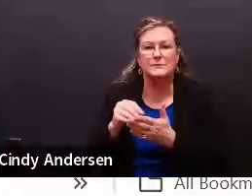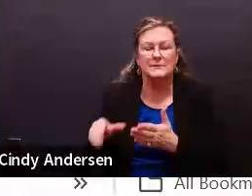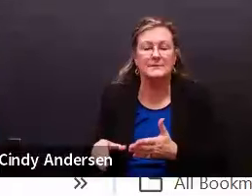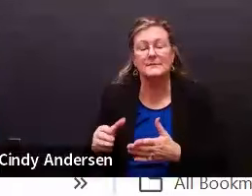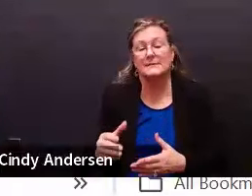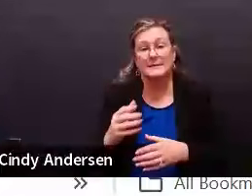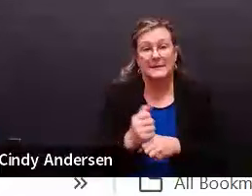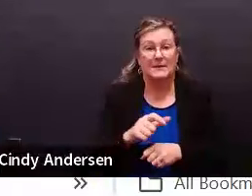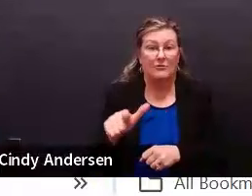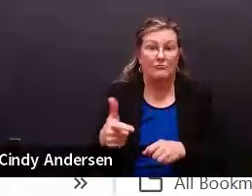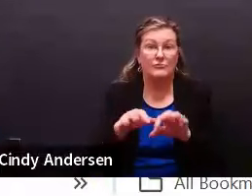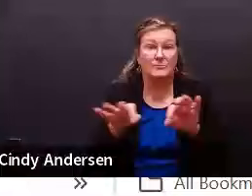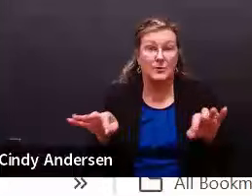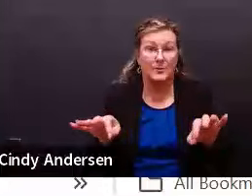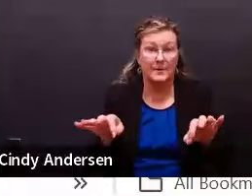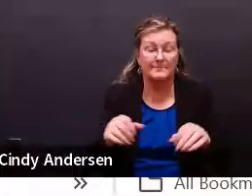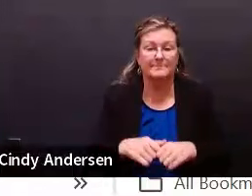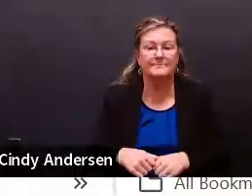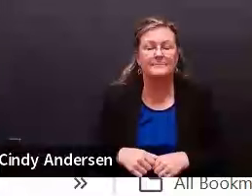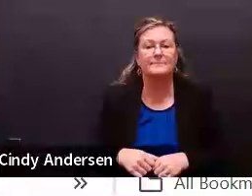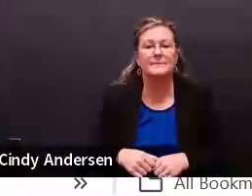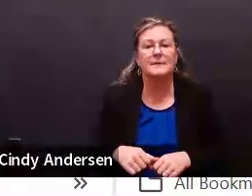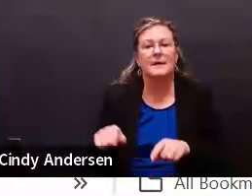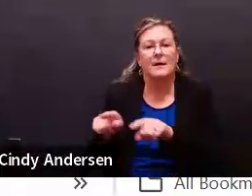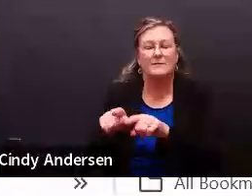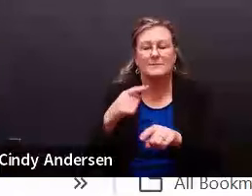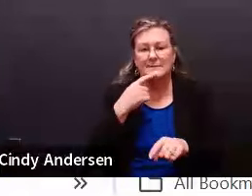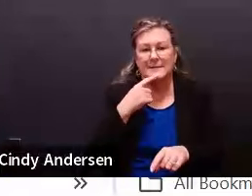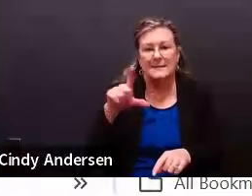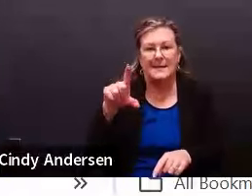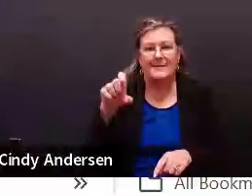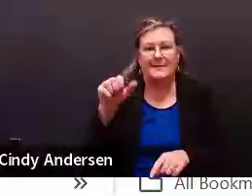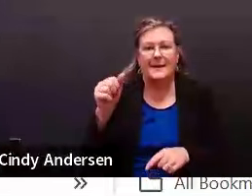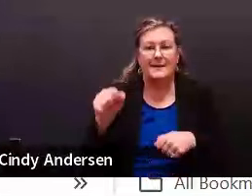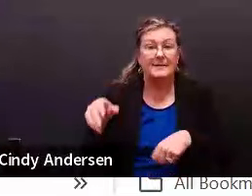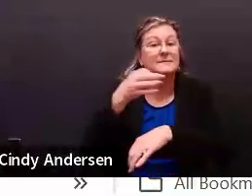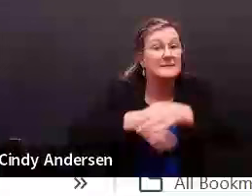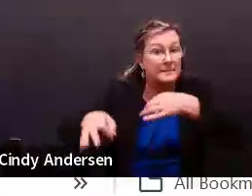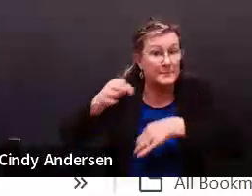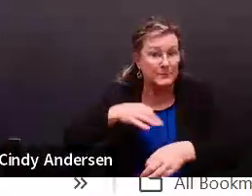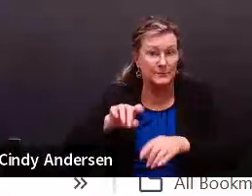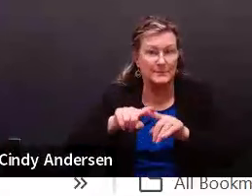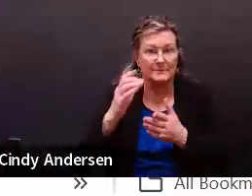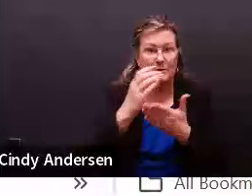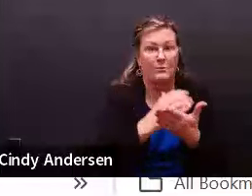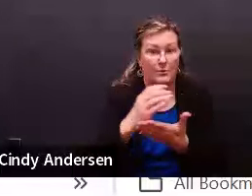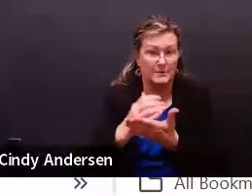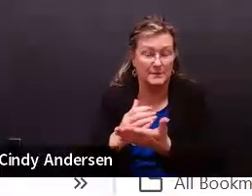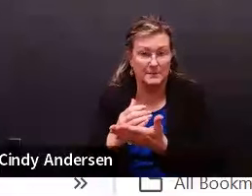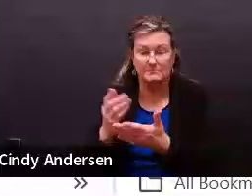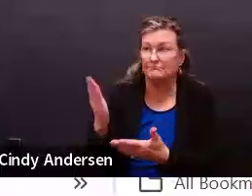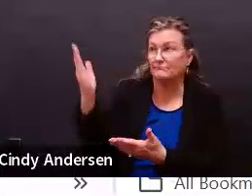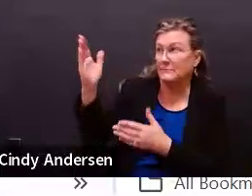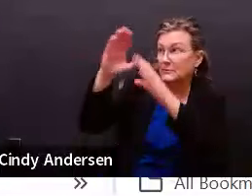alternate diploma. It is also outlined that an LEA may substitute courses to the superintendent